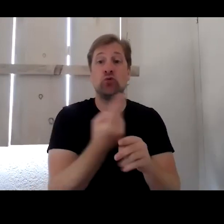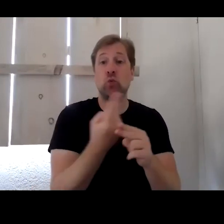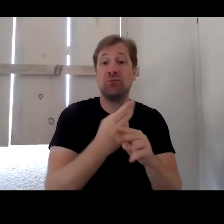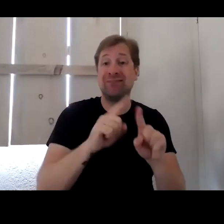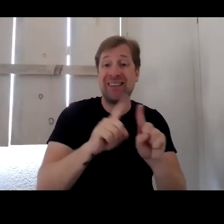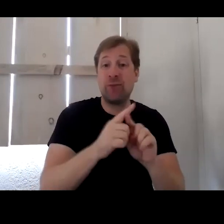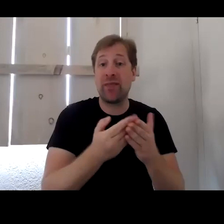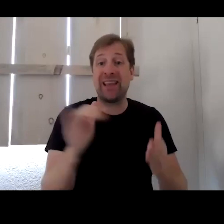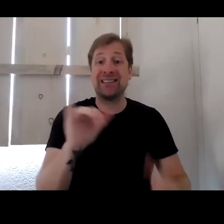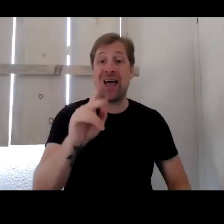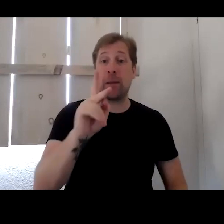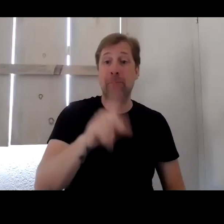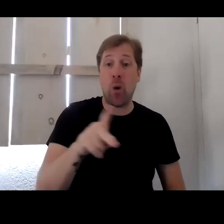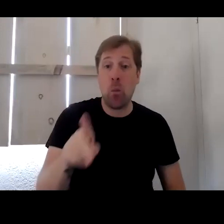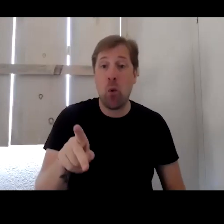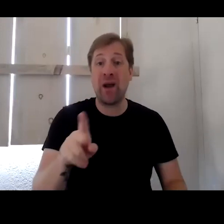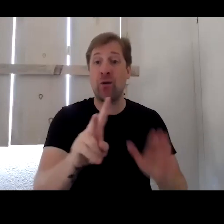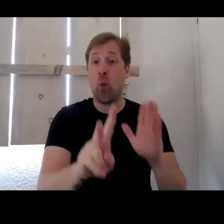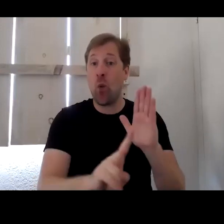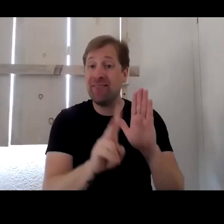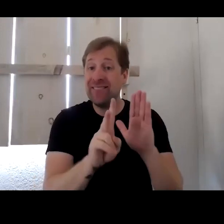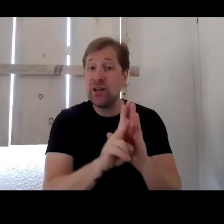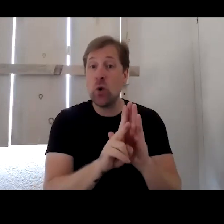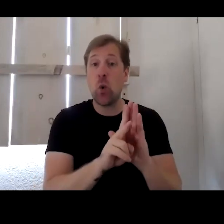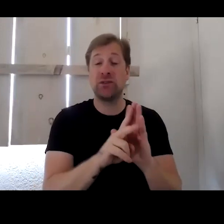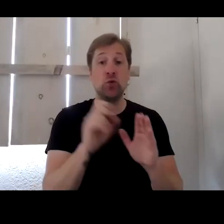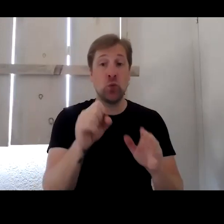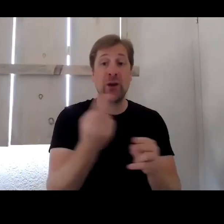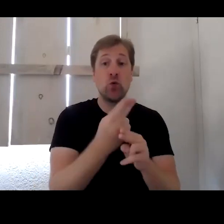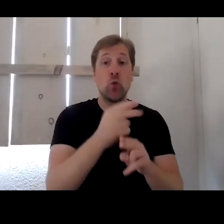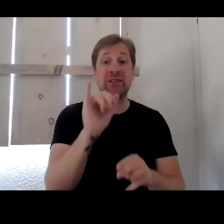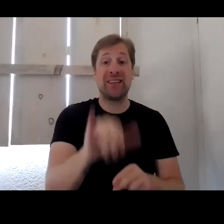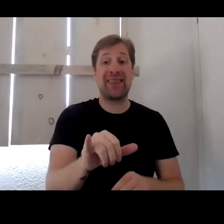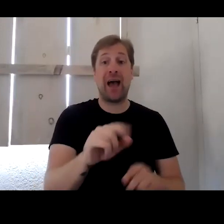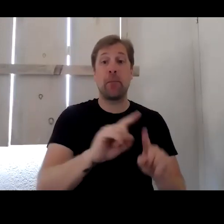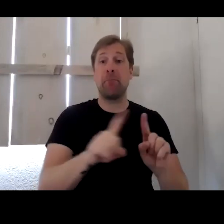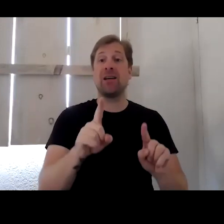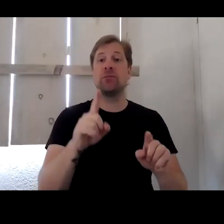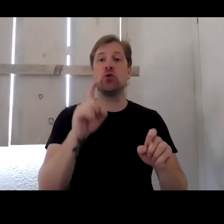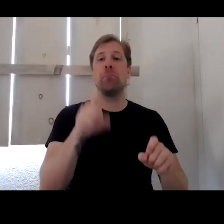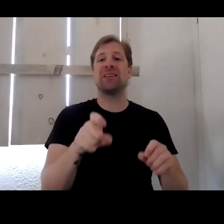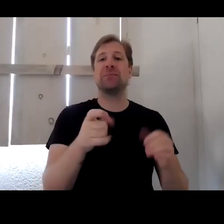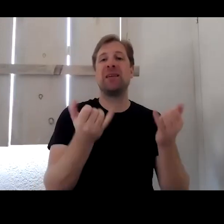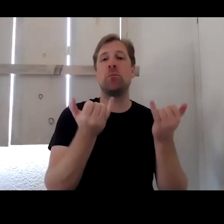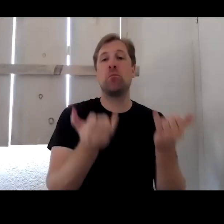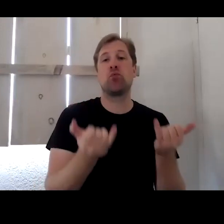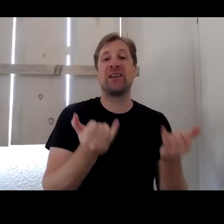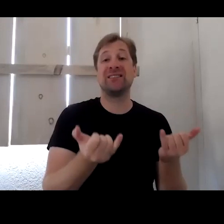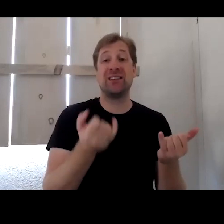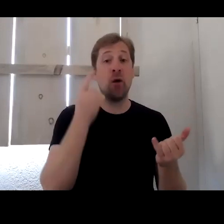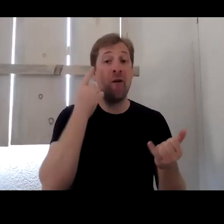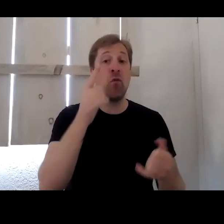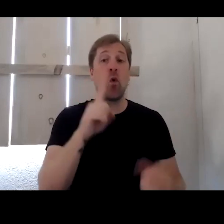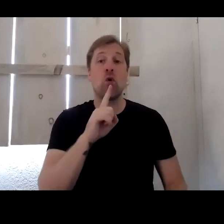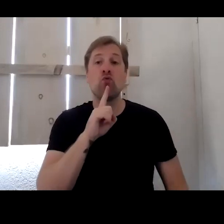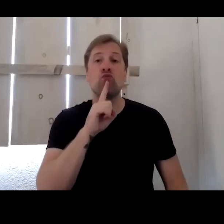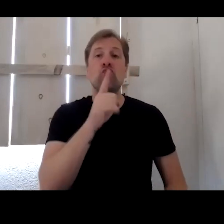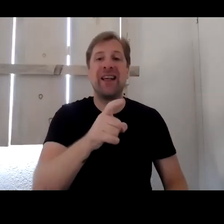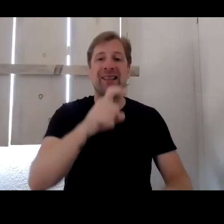like PowerPoint or videos on a related subject as long as the educator is present to provide real-time feedback and